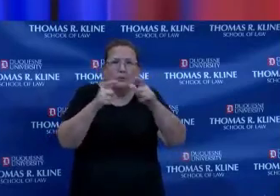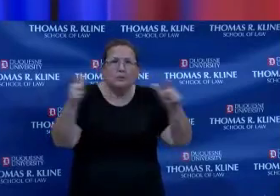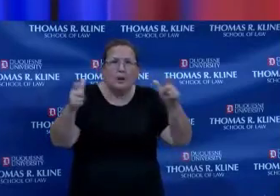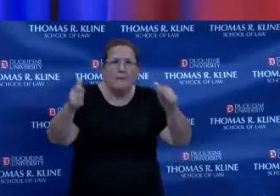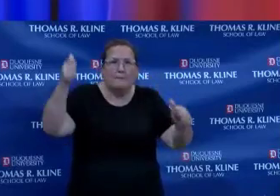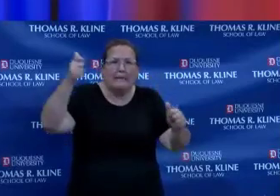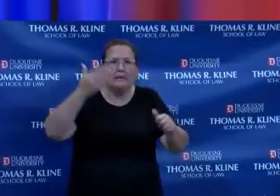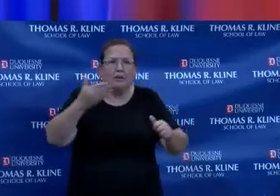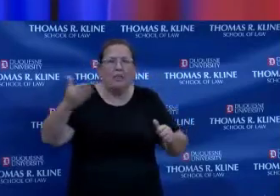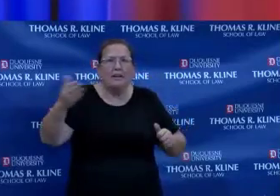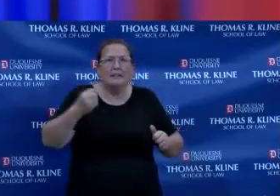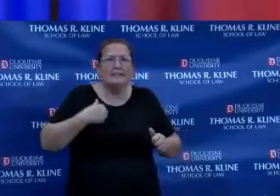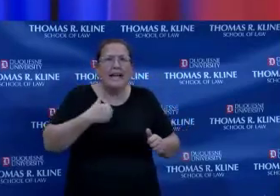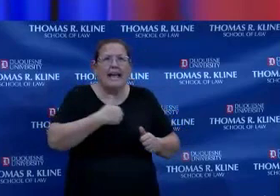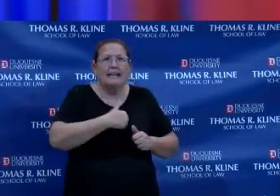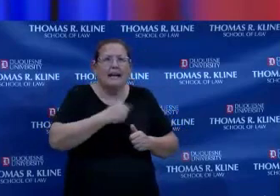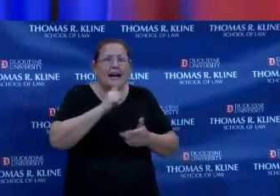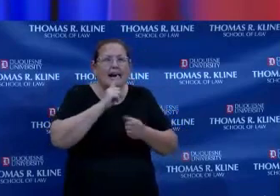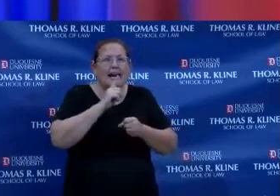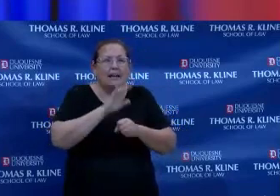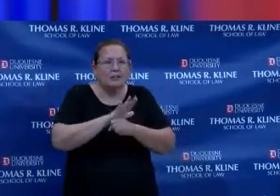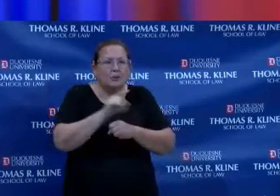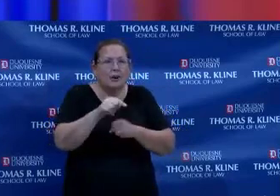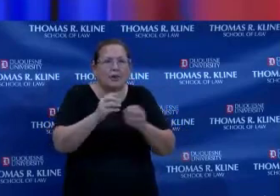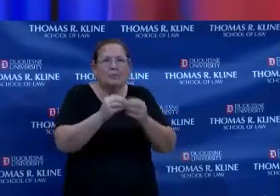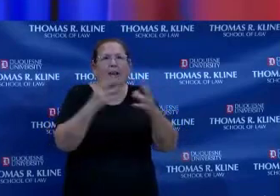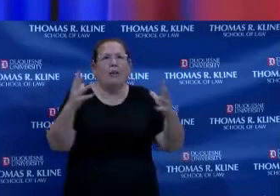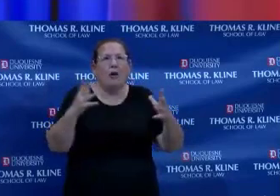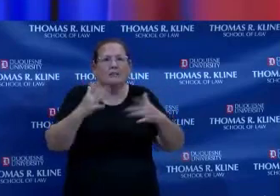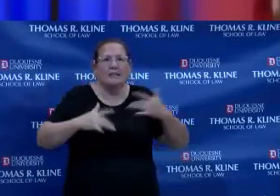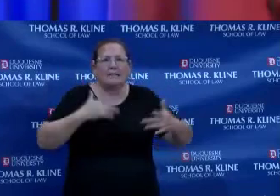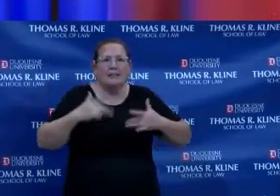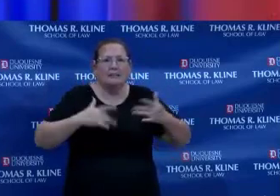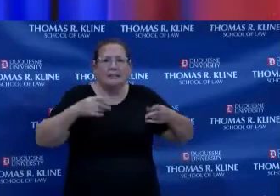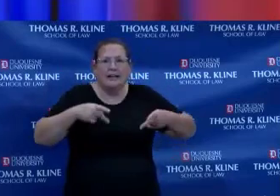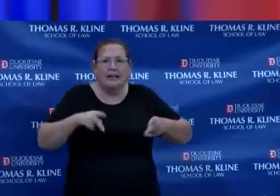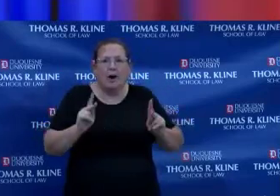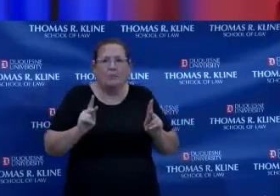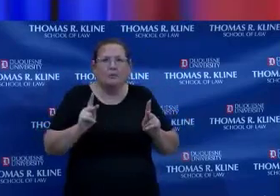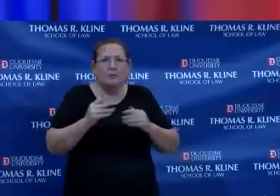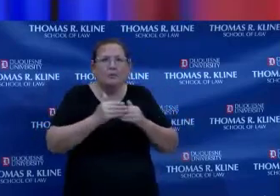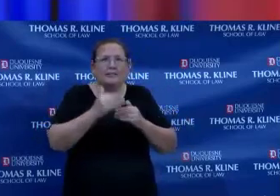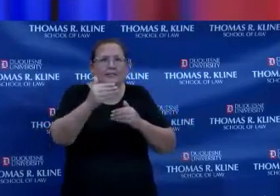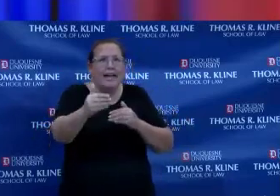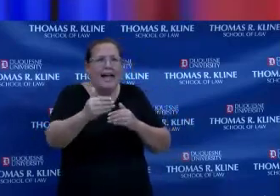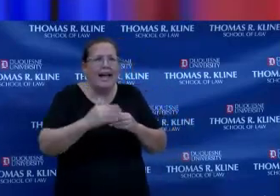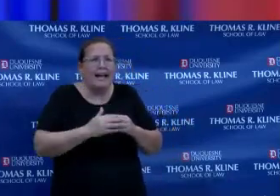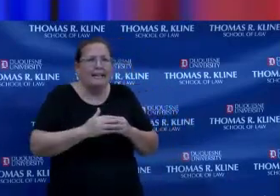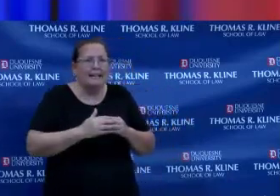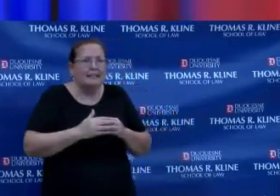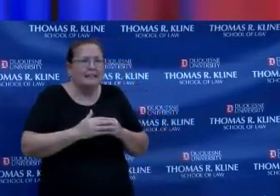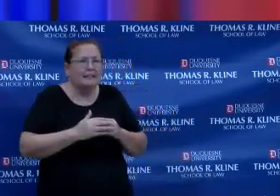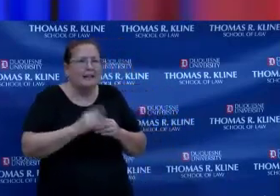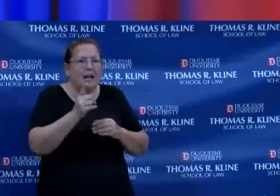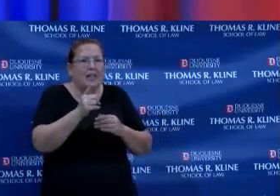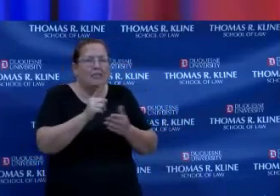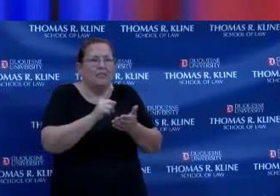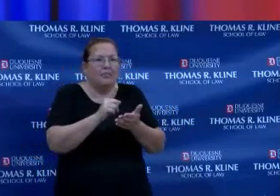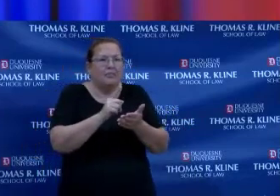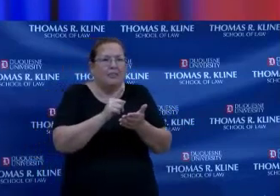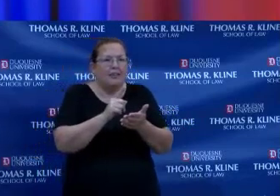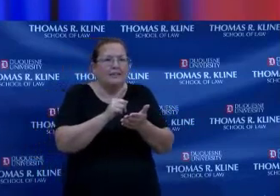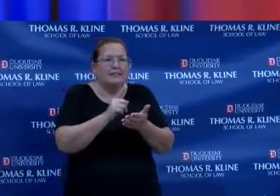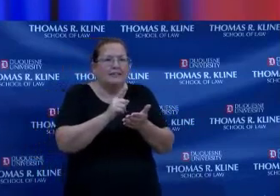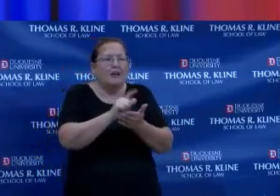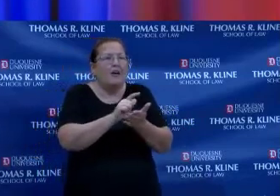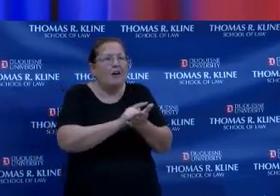I assure you there will be lots of exciting opportunities ahead. These fellow law schools sitting out here with you have been